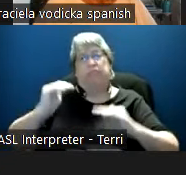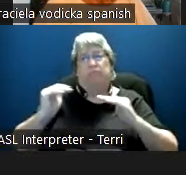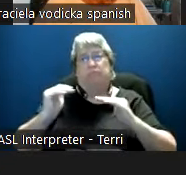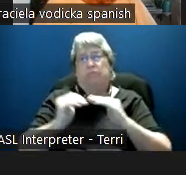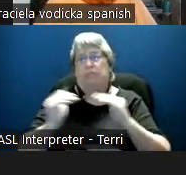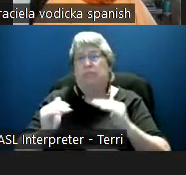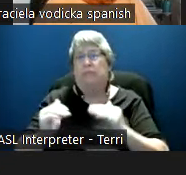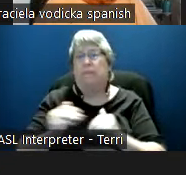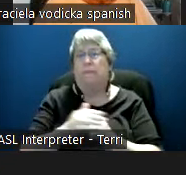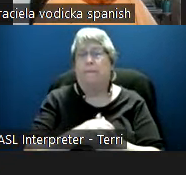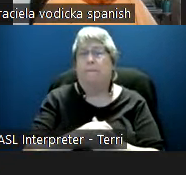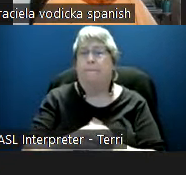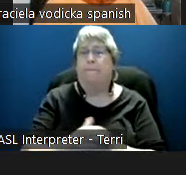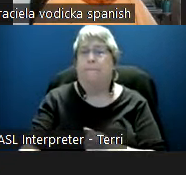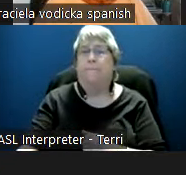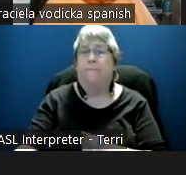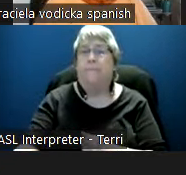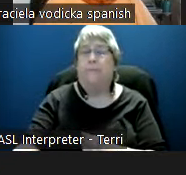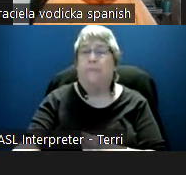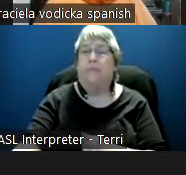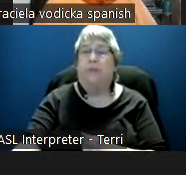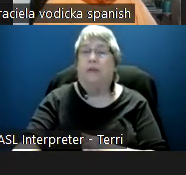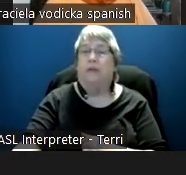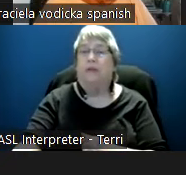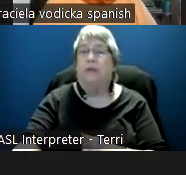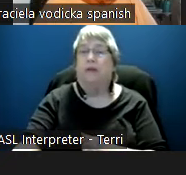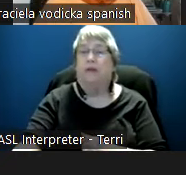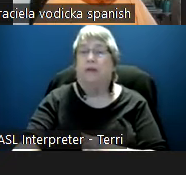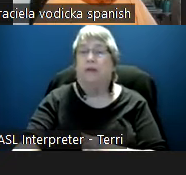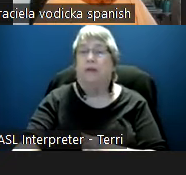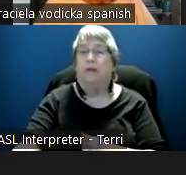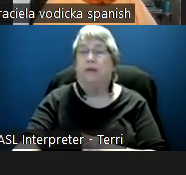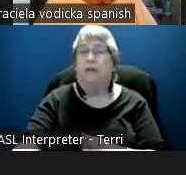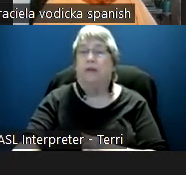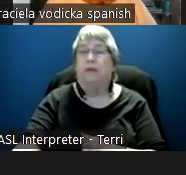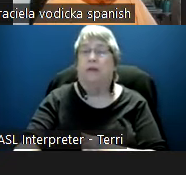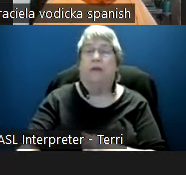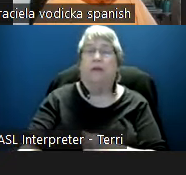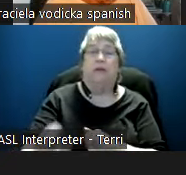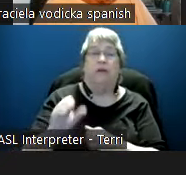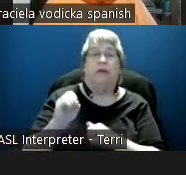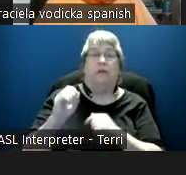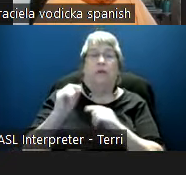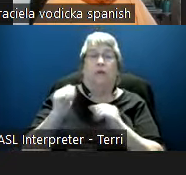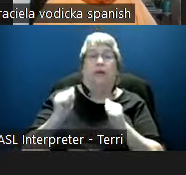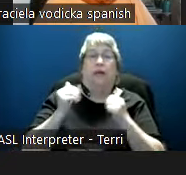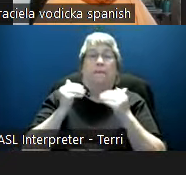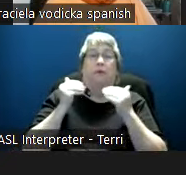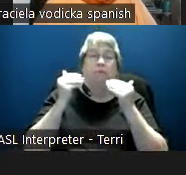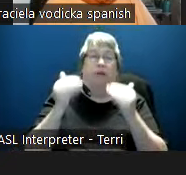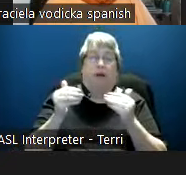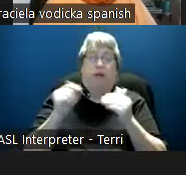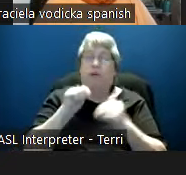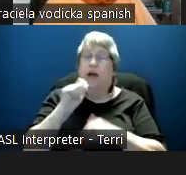So priority 2 really is talking about how CMS is committed to move beyond observation and into